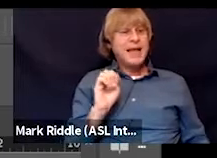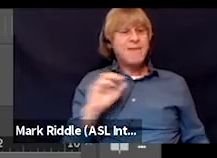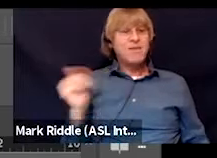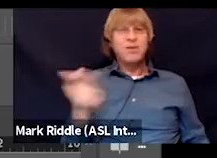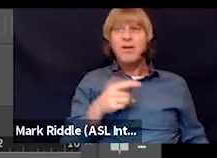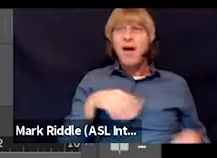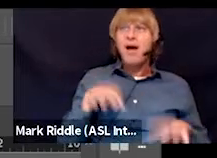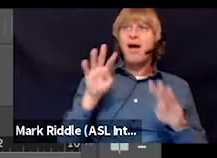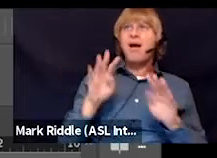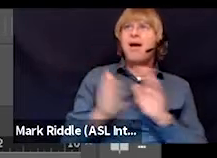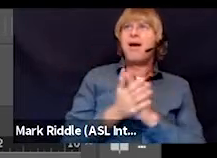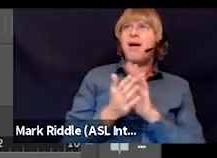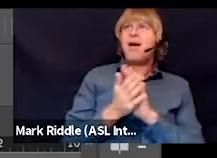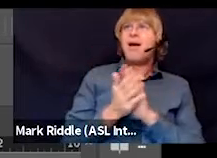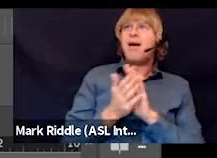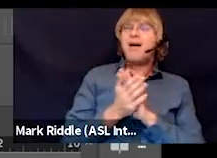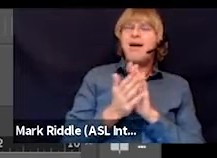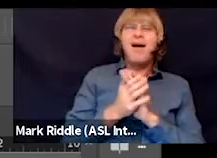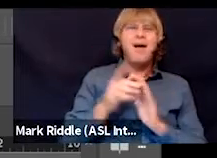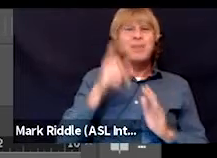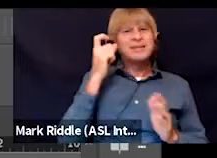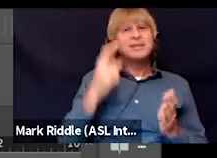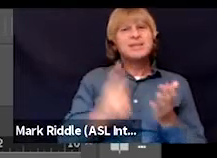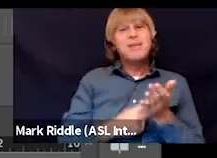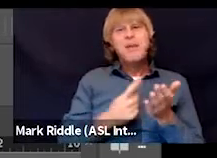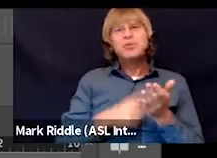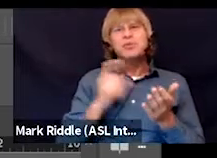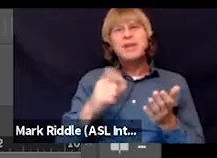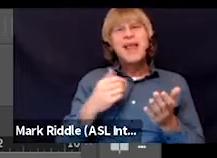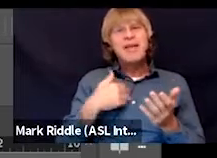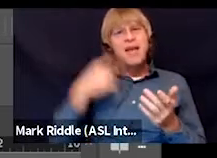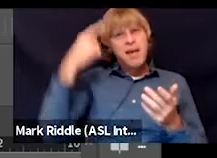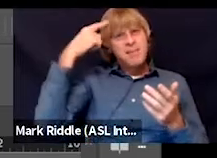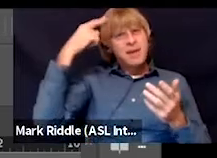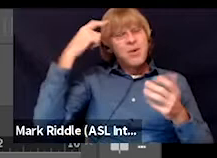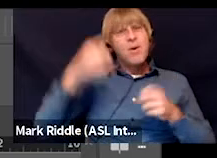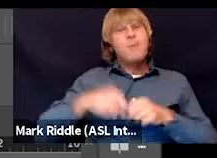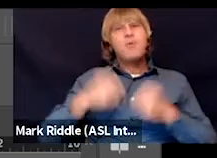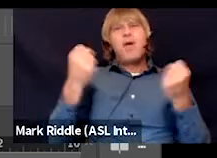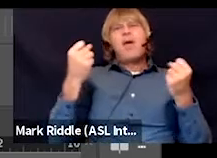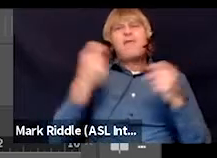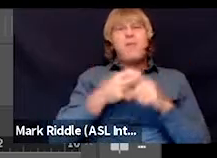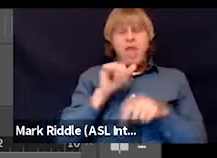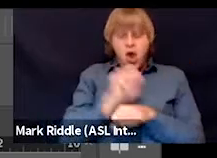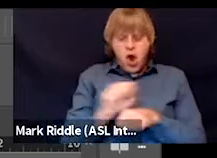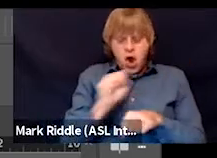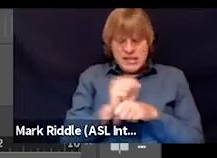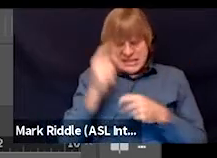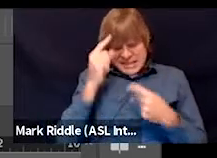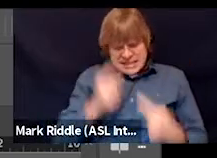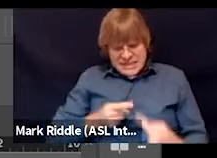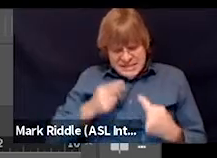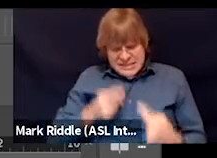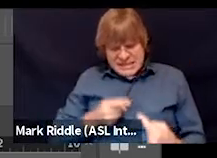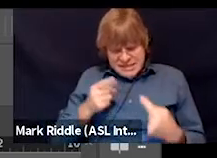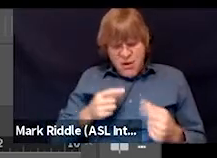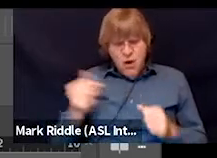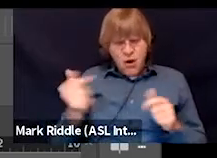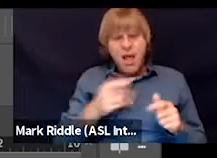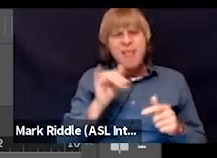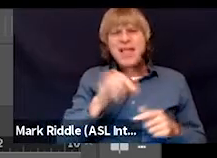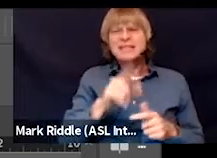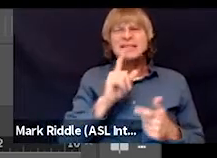just applauded, because I think sometimes you need sort of a mental break from the hard thinking that we're all doing. And this is